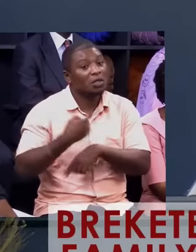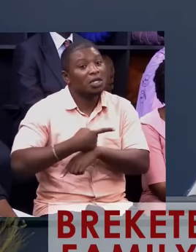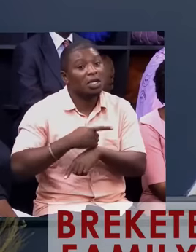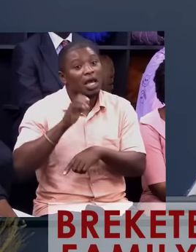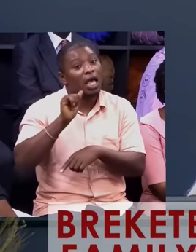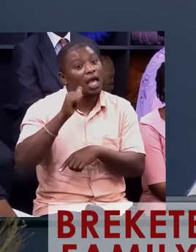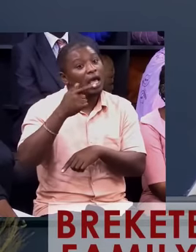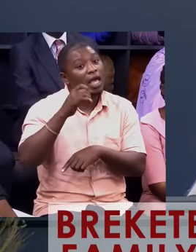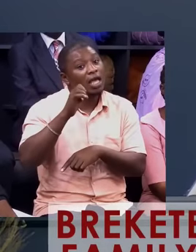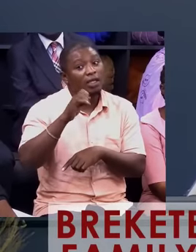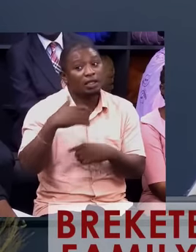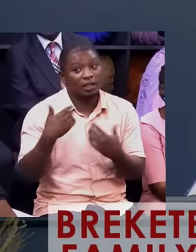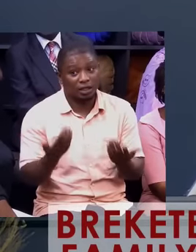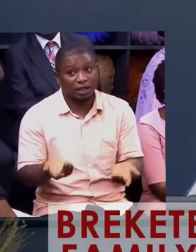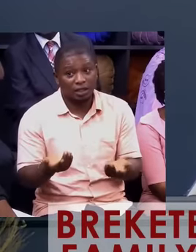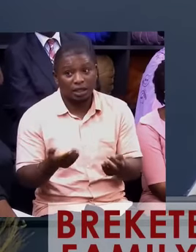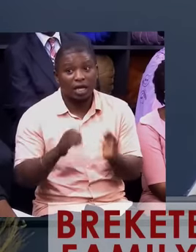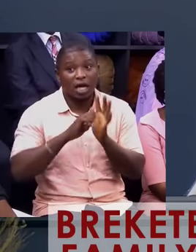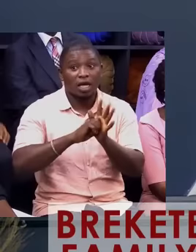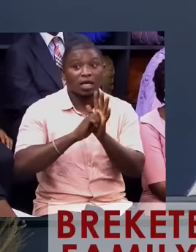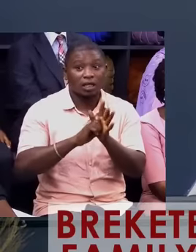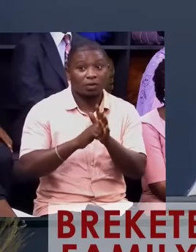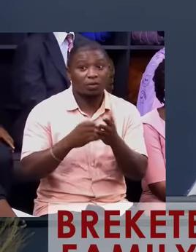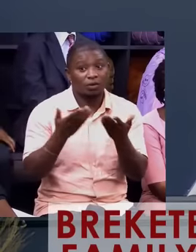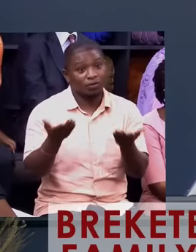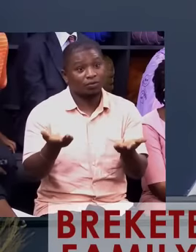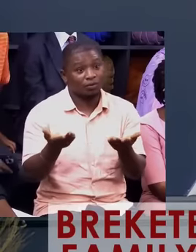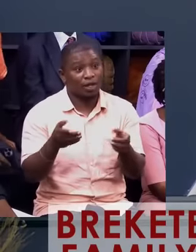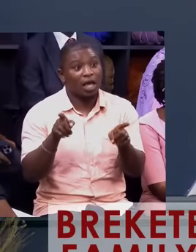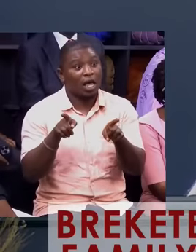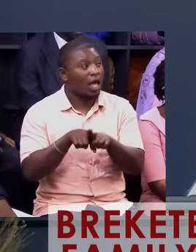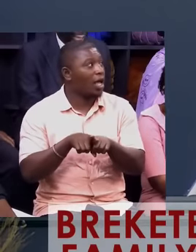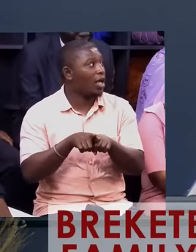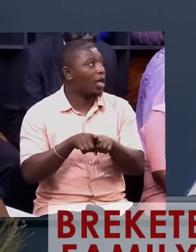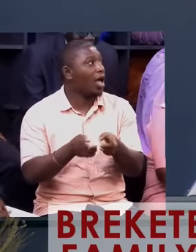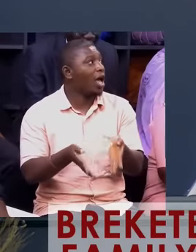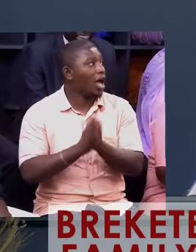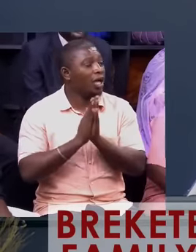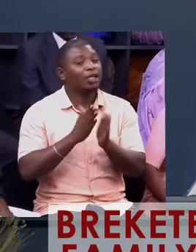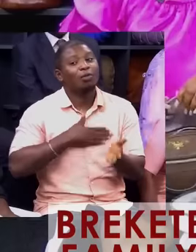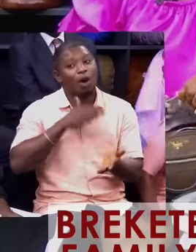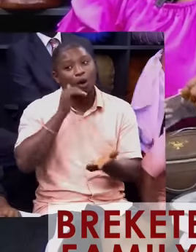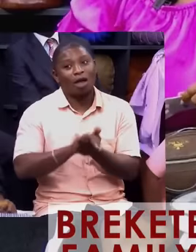before understand yes sir example ask my